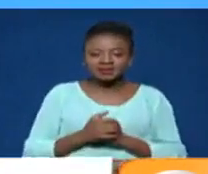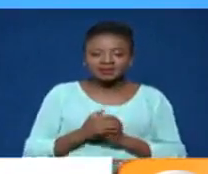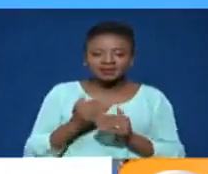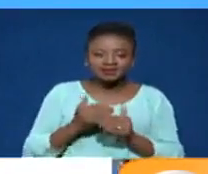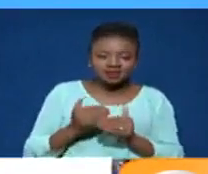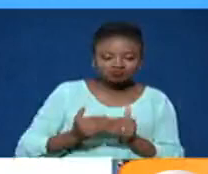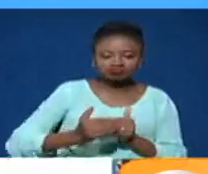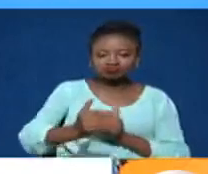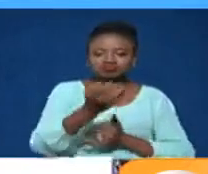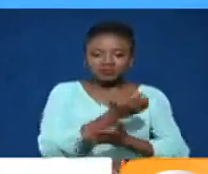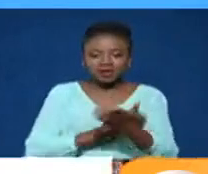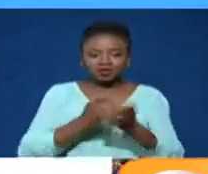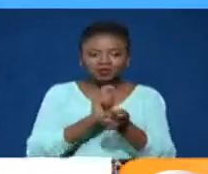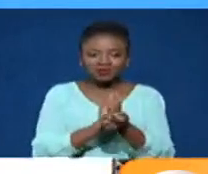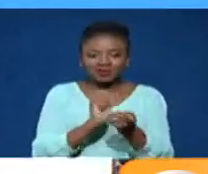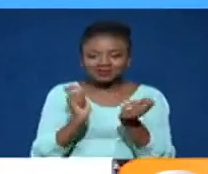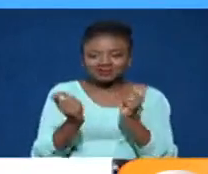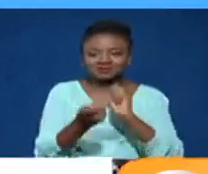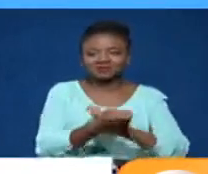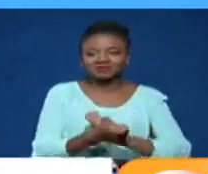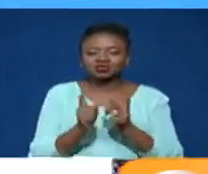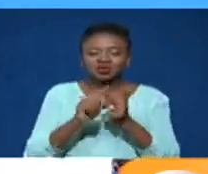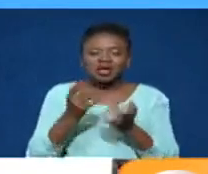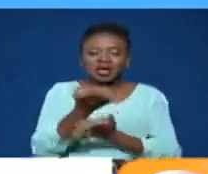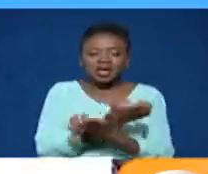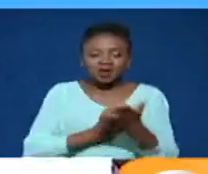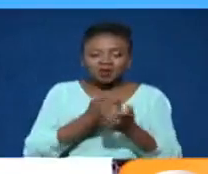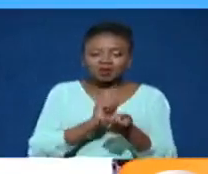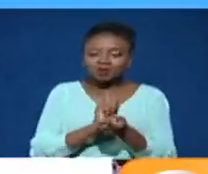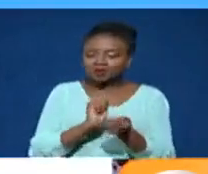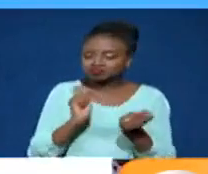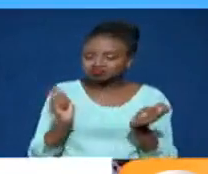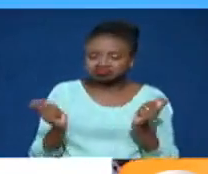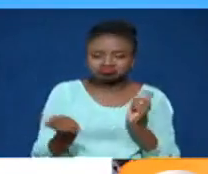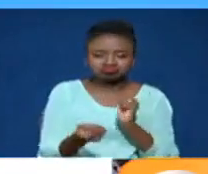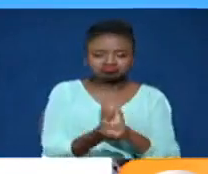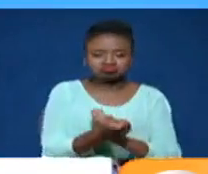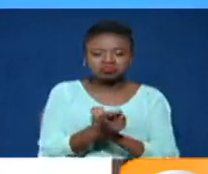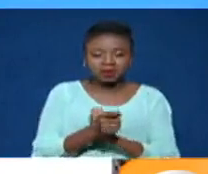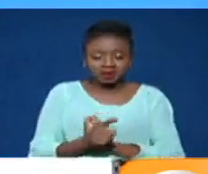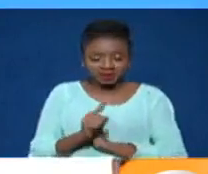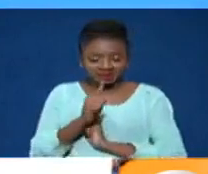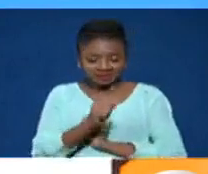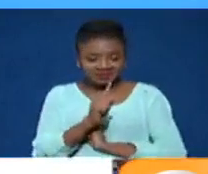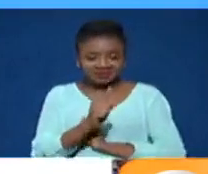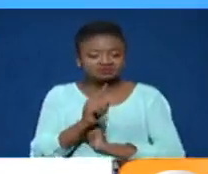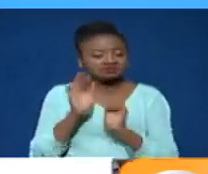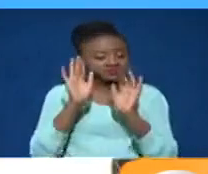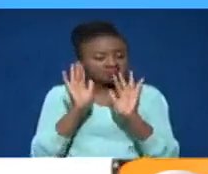economic transformation, an economic revolution, the centerpiece of which is